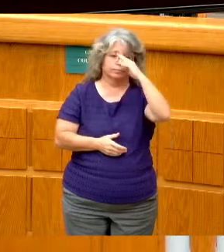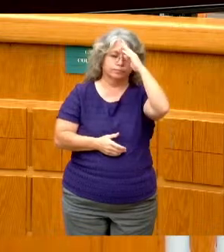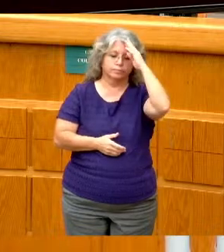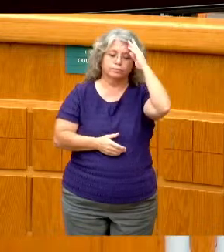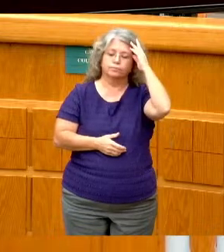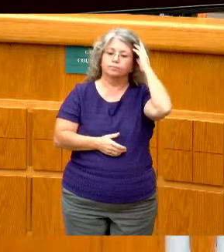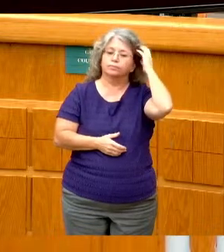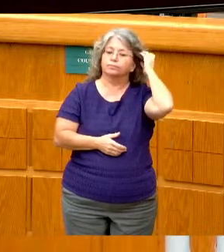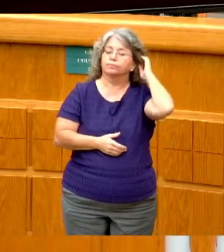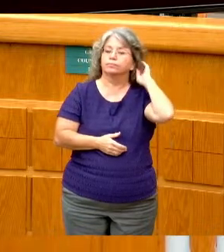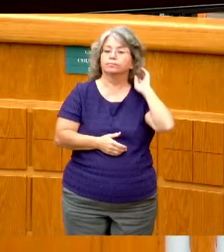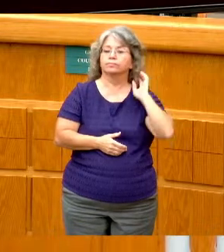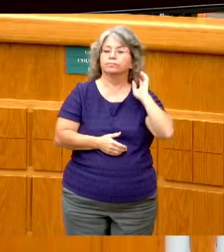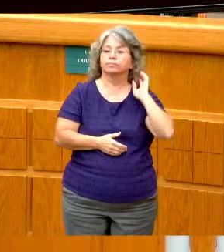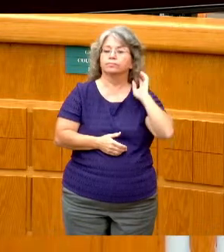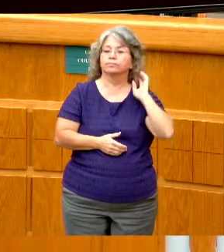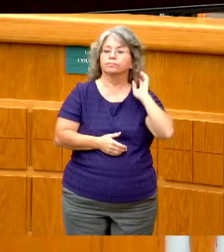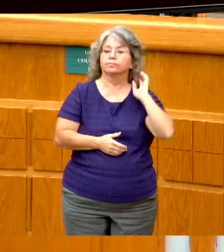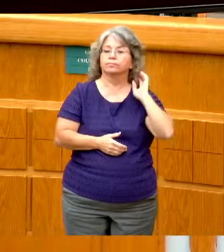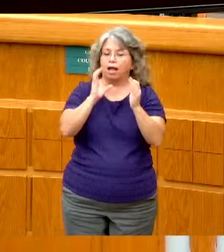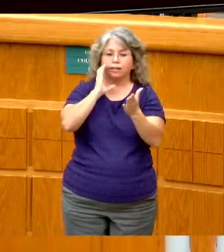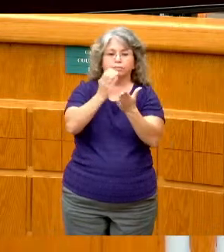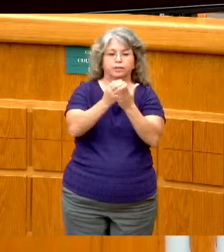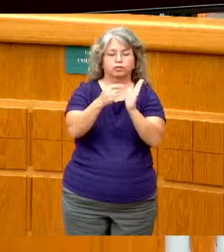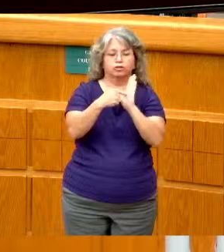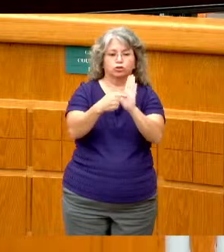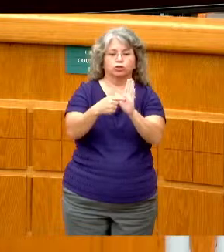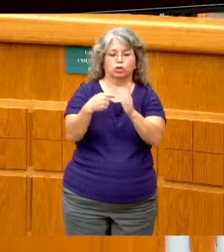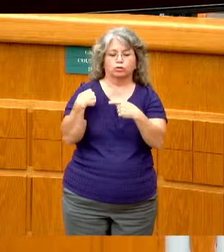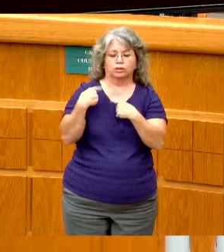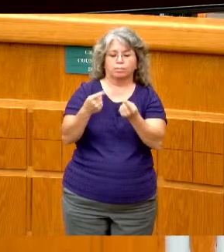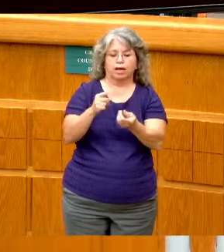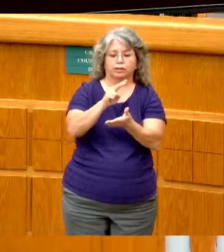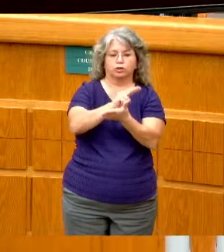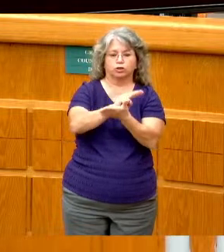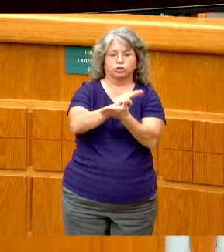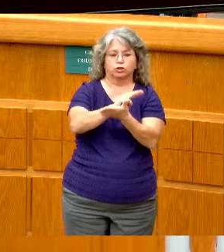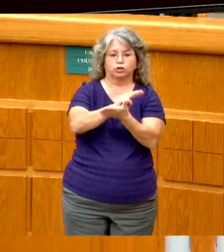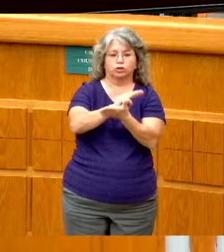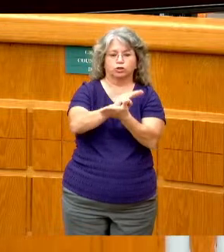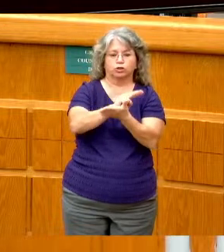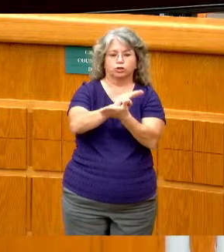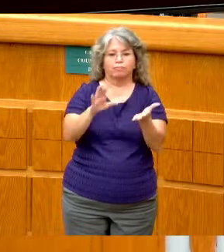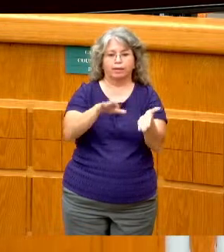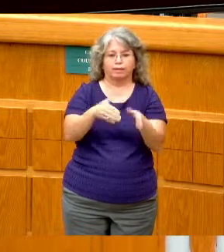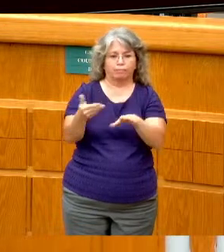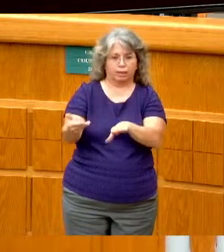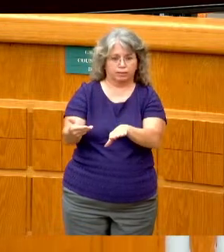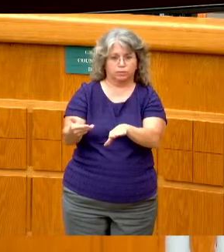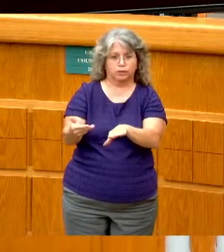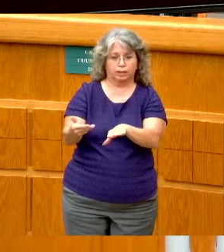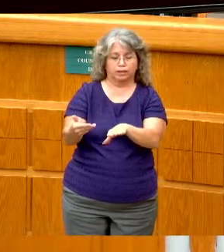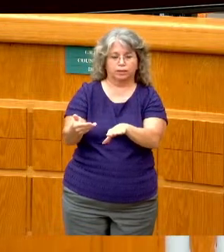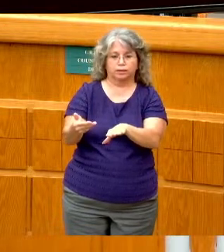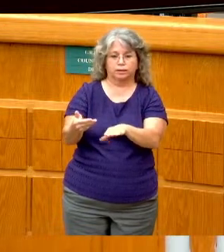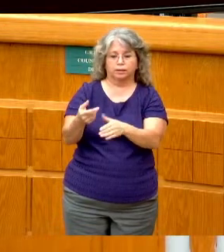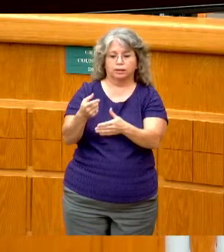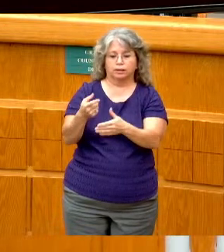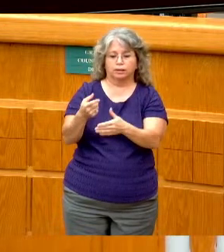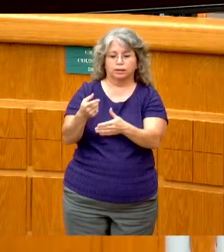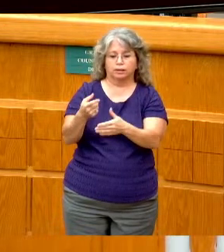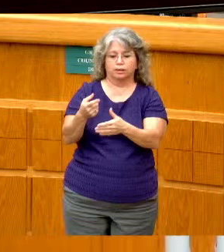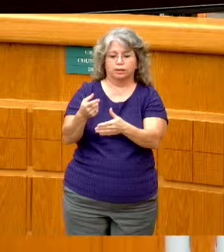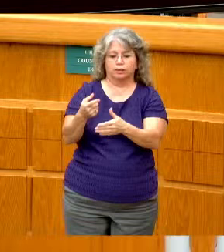And the last graph shows the last 2 weeks of fatalities, and last week, 246,